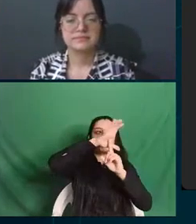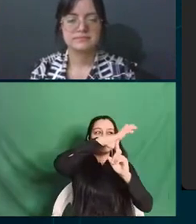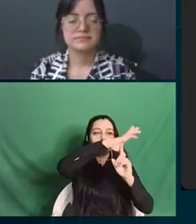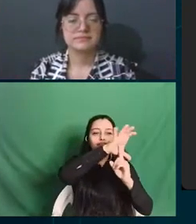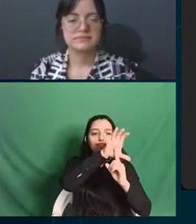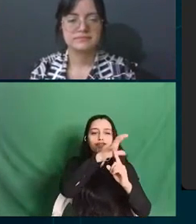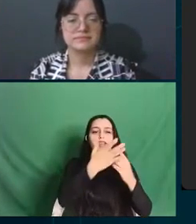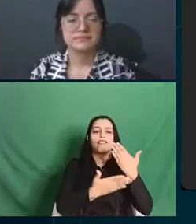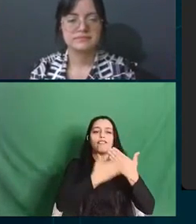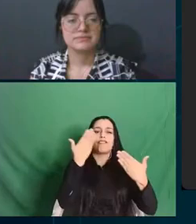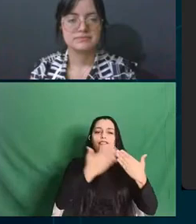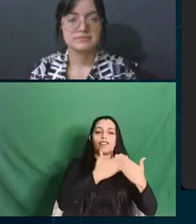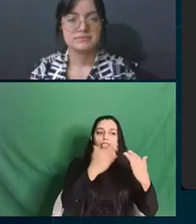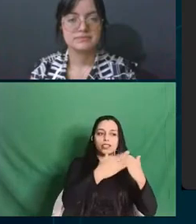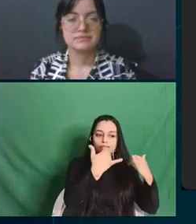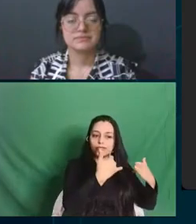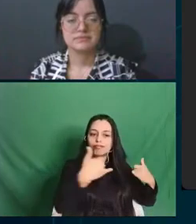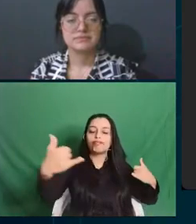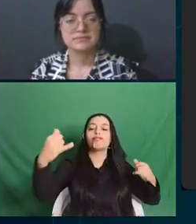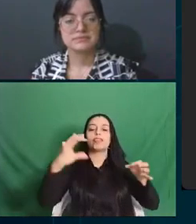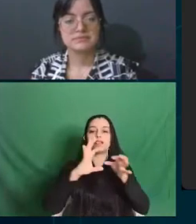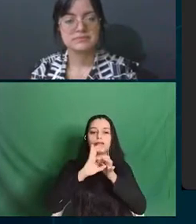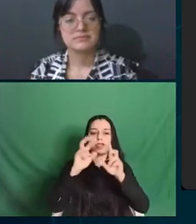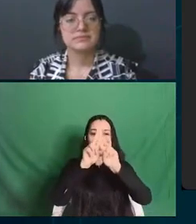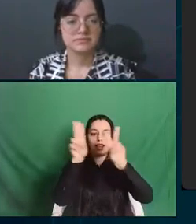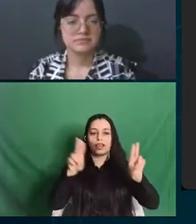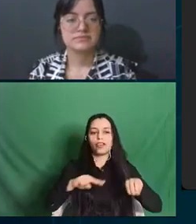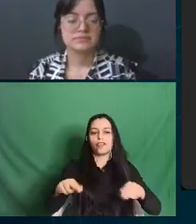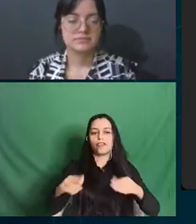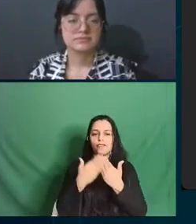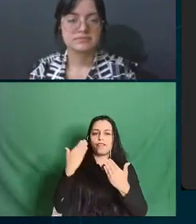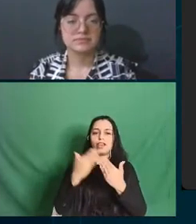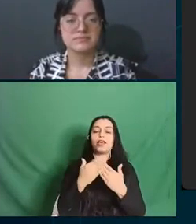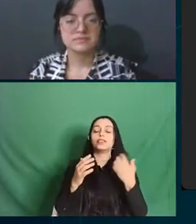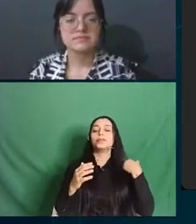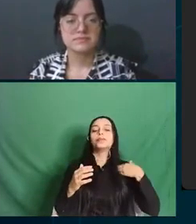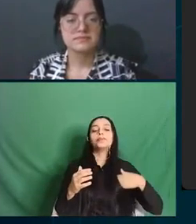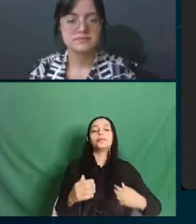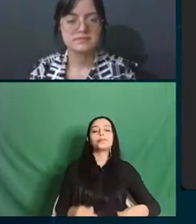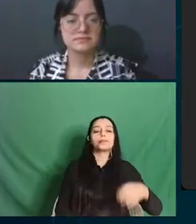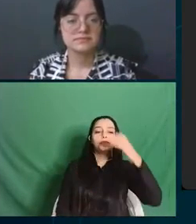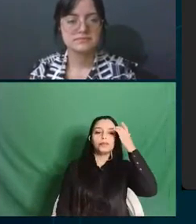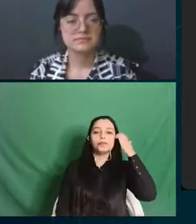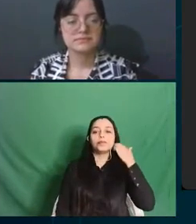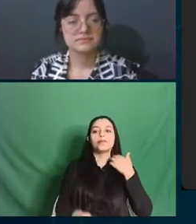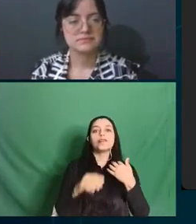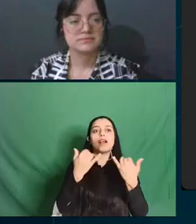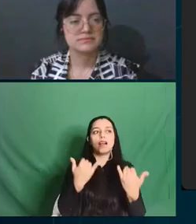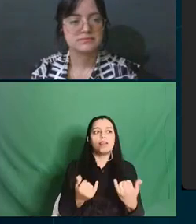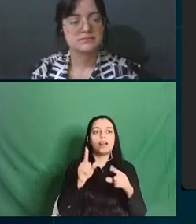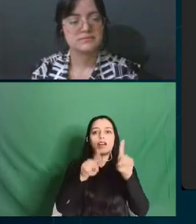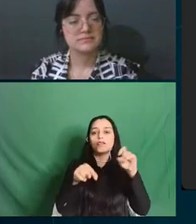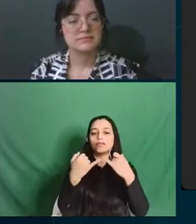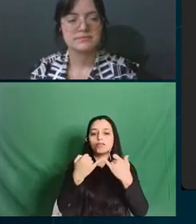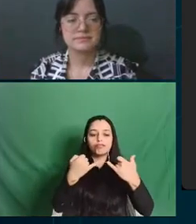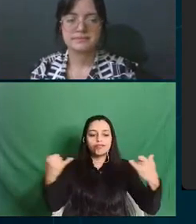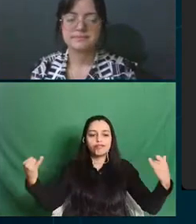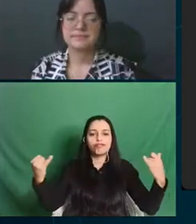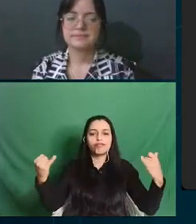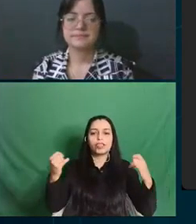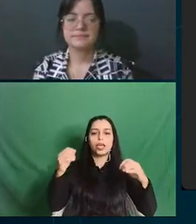seen some of the networks that are being built. You know, I think it's, of course, Starlink. I think it is the one